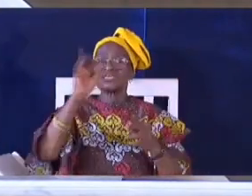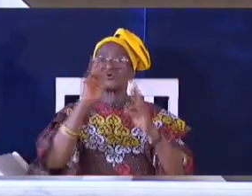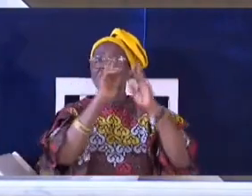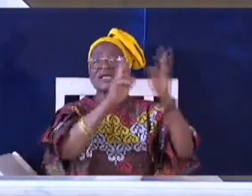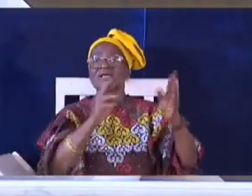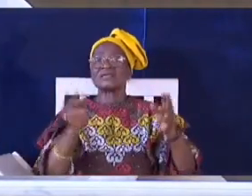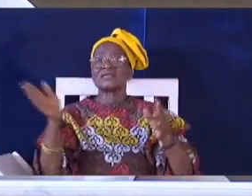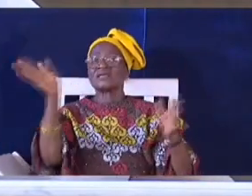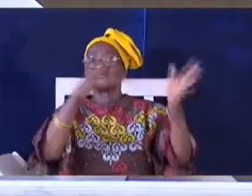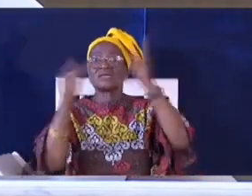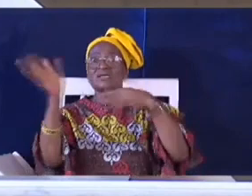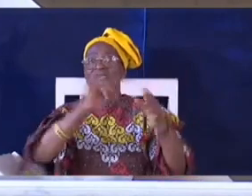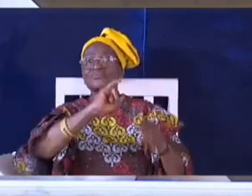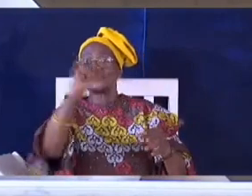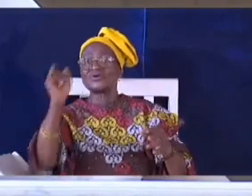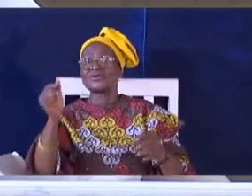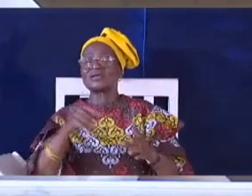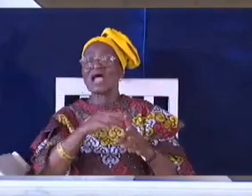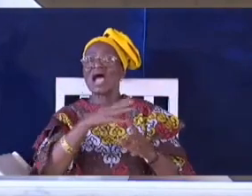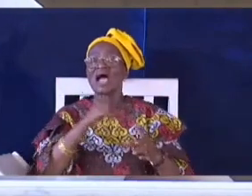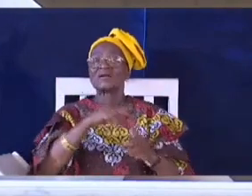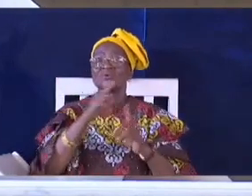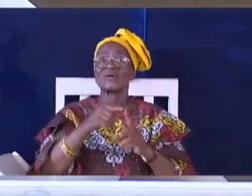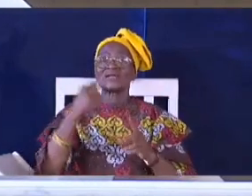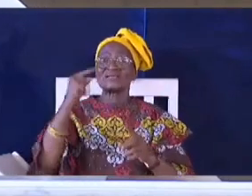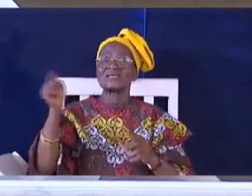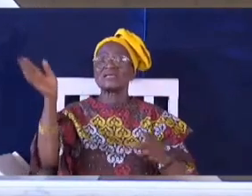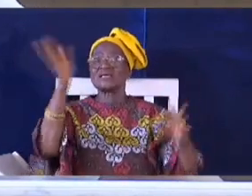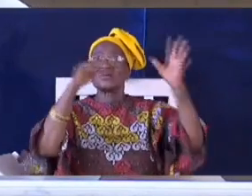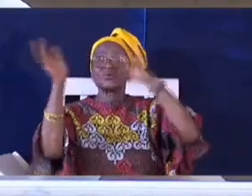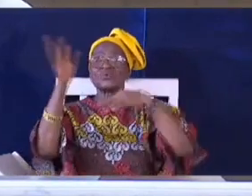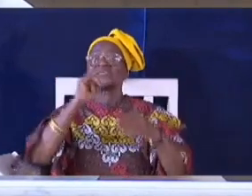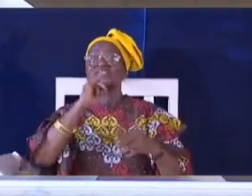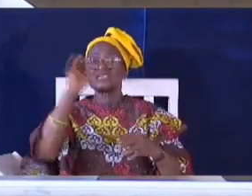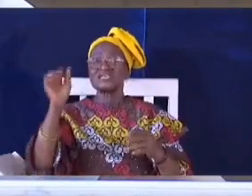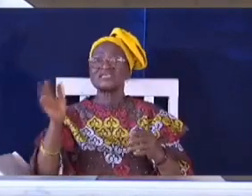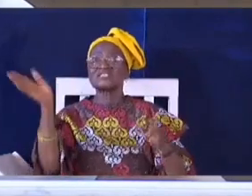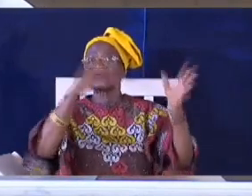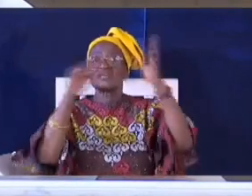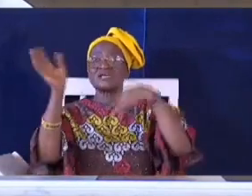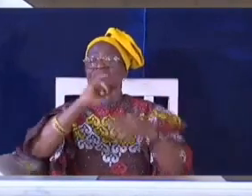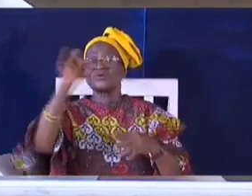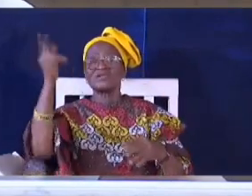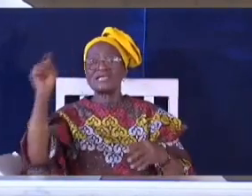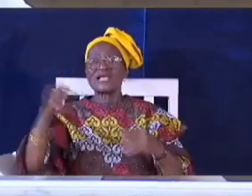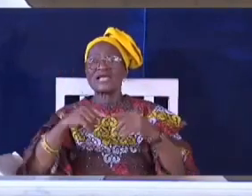And when the wind is blowing, the enemies of God will get into trouble.